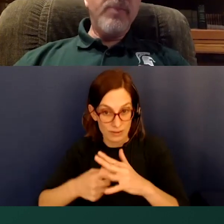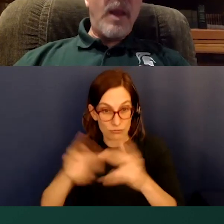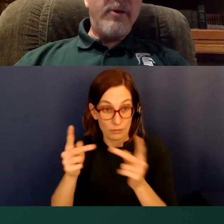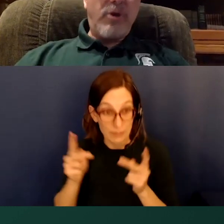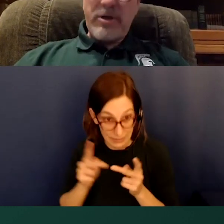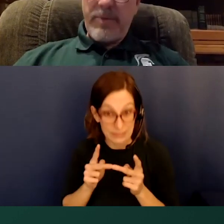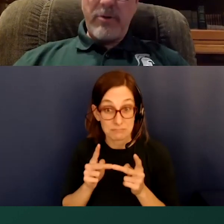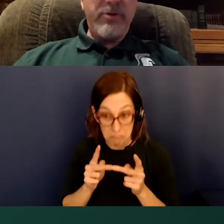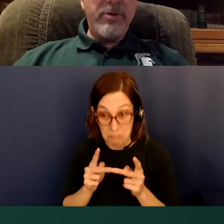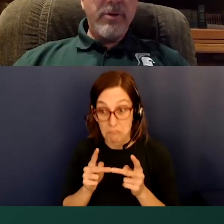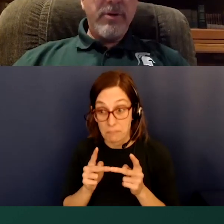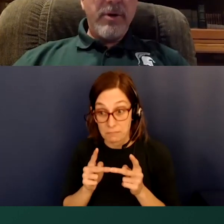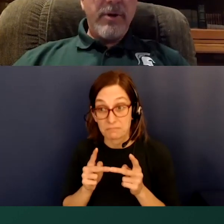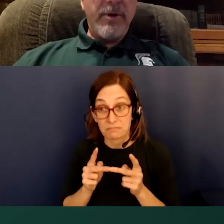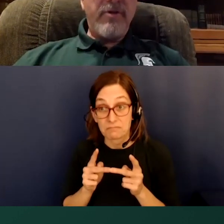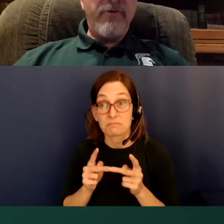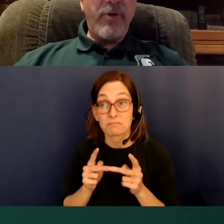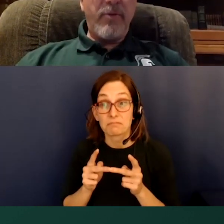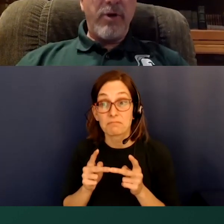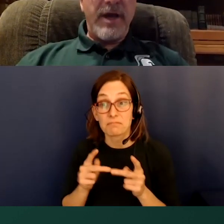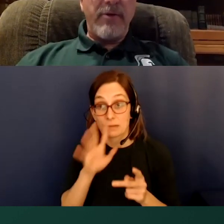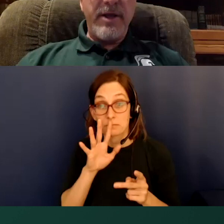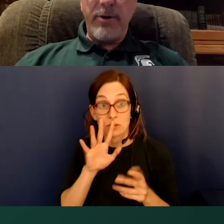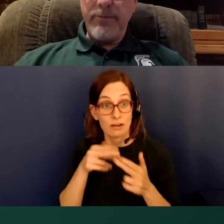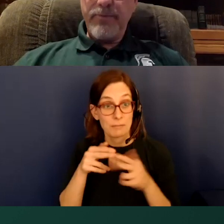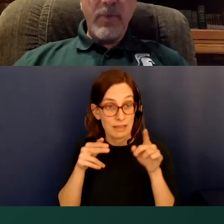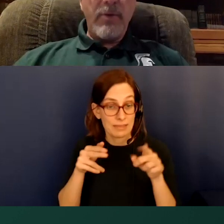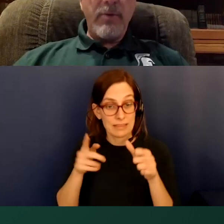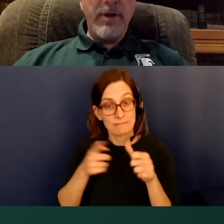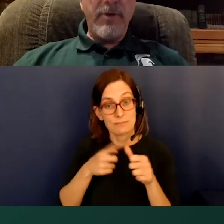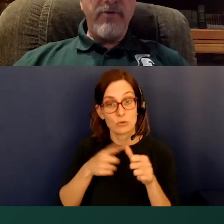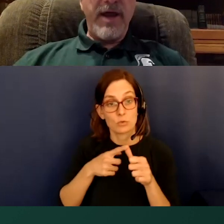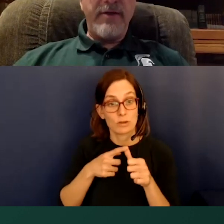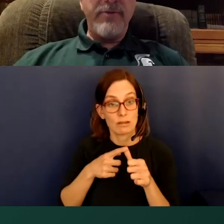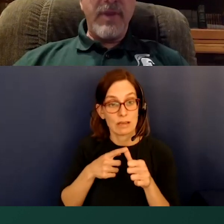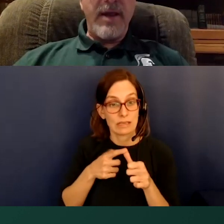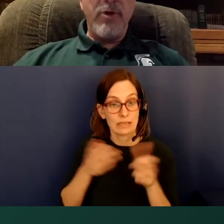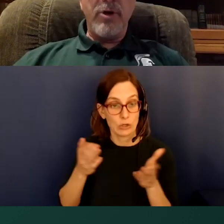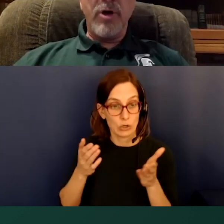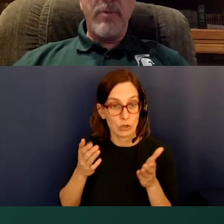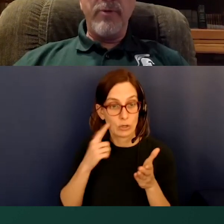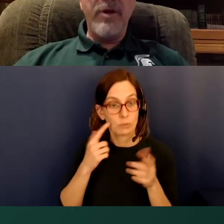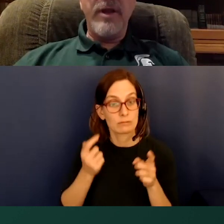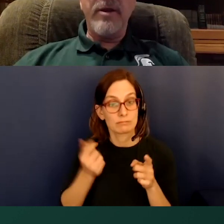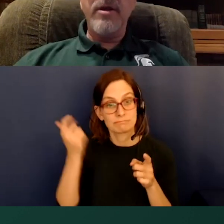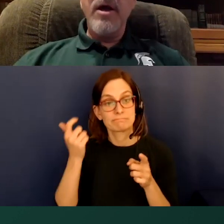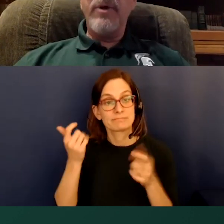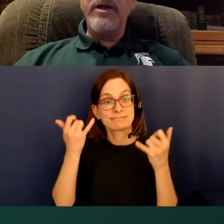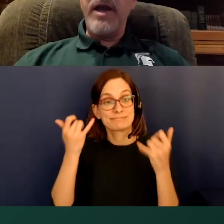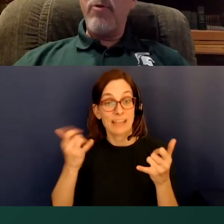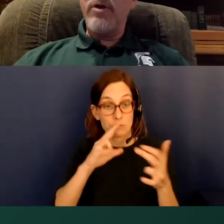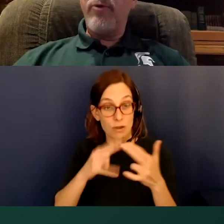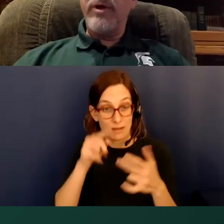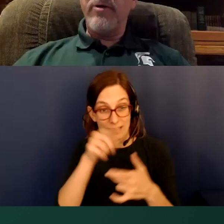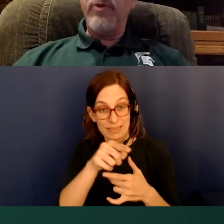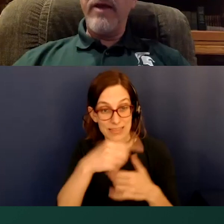So I talked about this first one down here, get rid of that. And we're going to talk about this next. But I